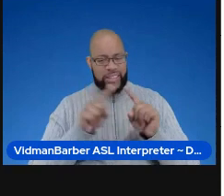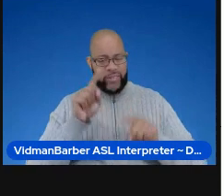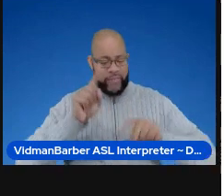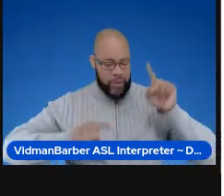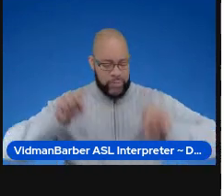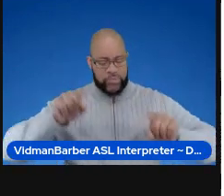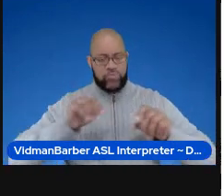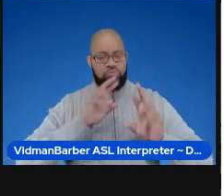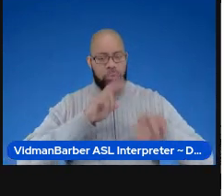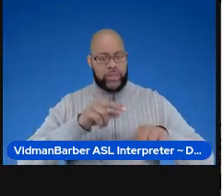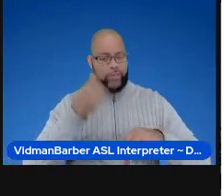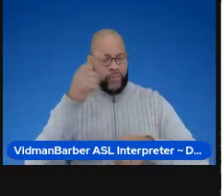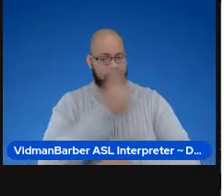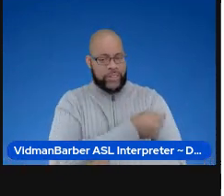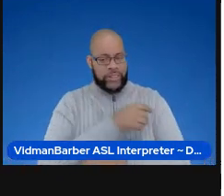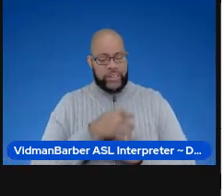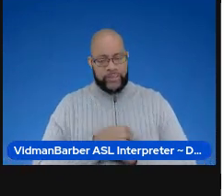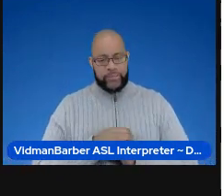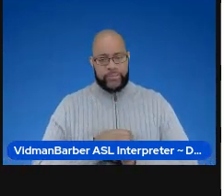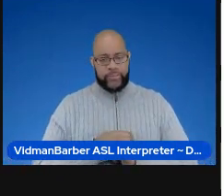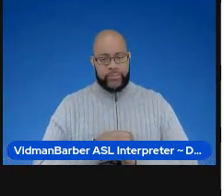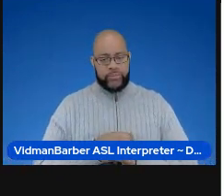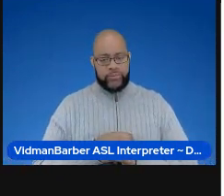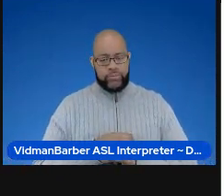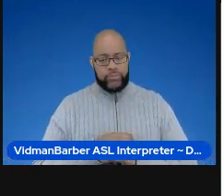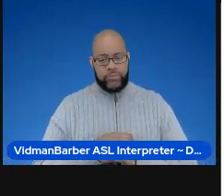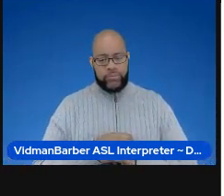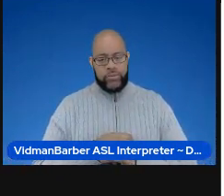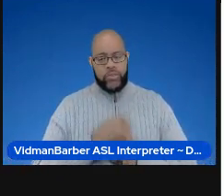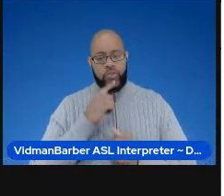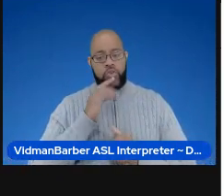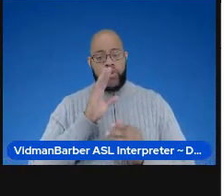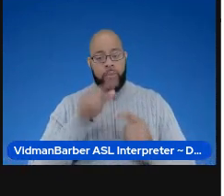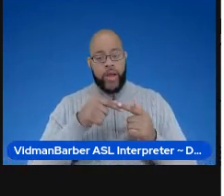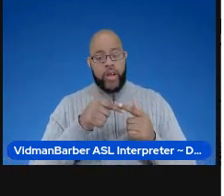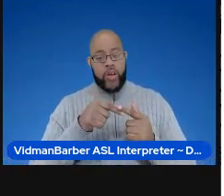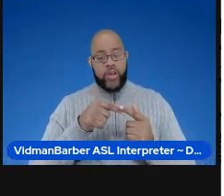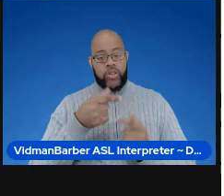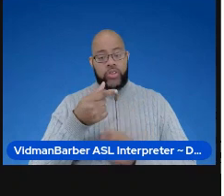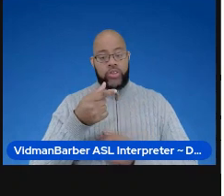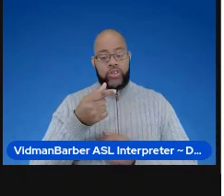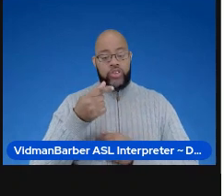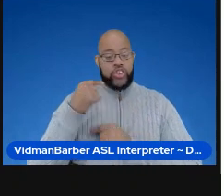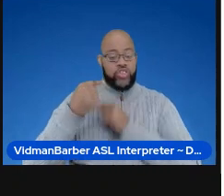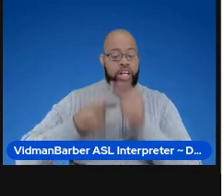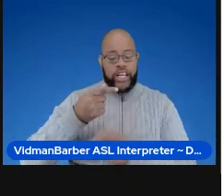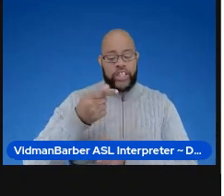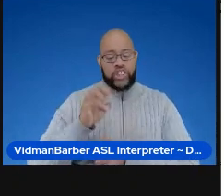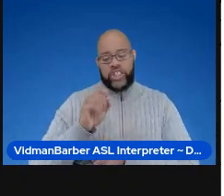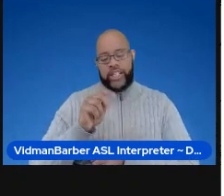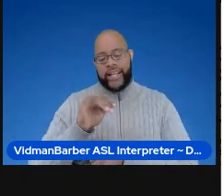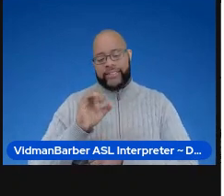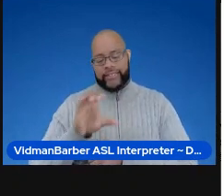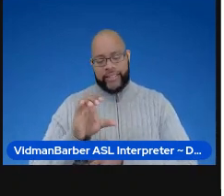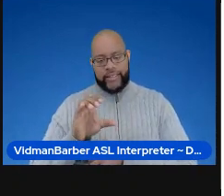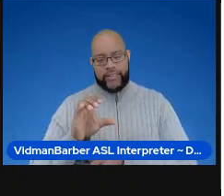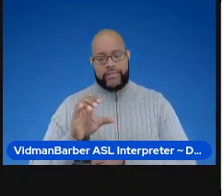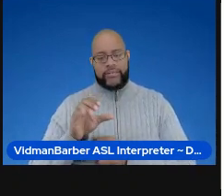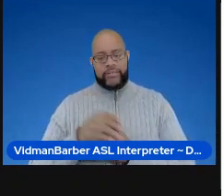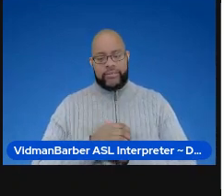responses. So I'm going to talk about a bit about the genetic analysis I've done and a bit about transcriptomic analysis I've